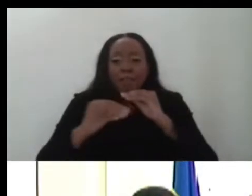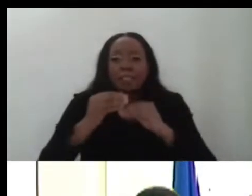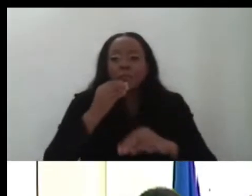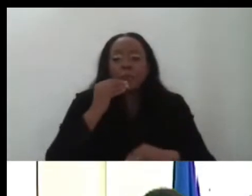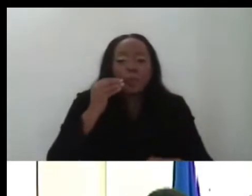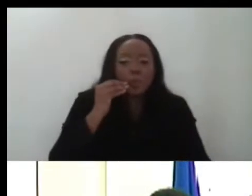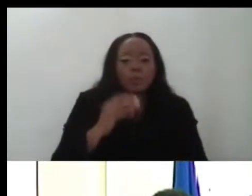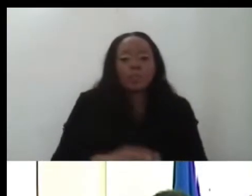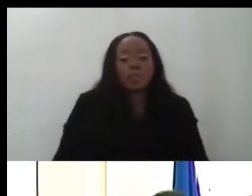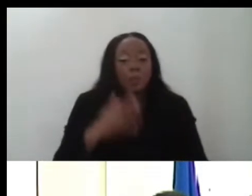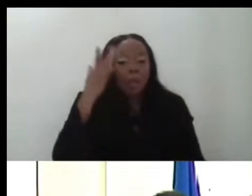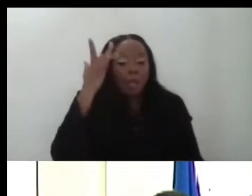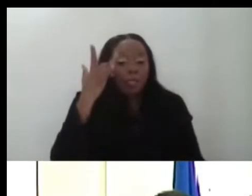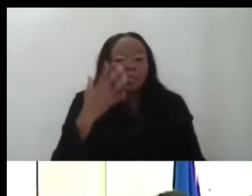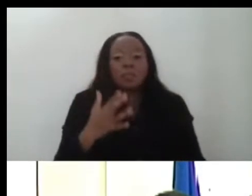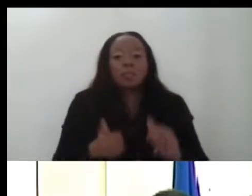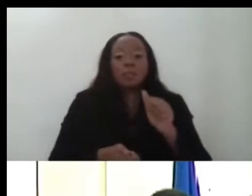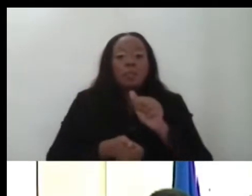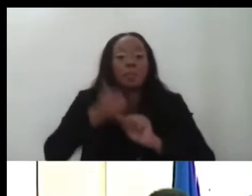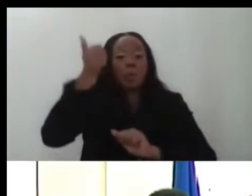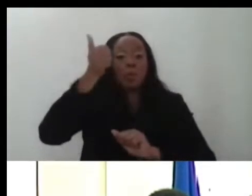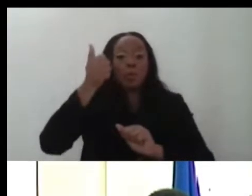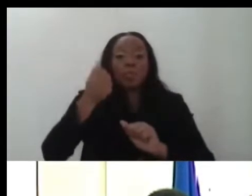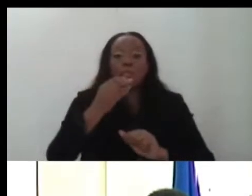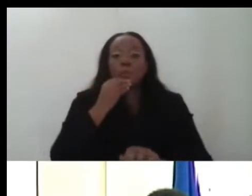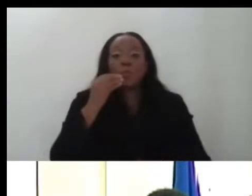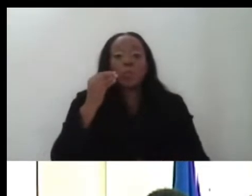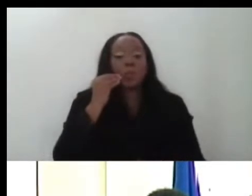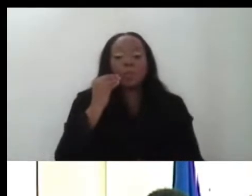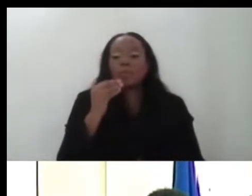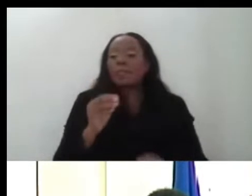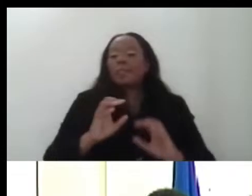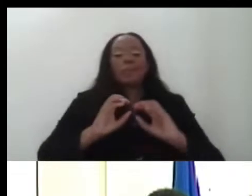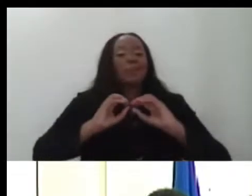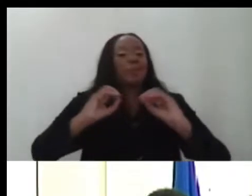of the affected housing stock was not insured.